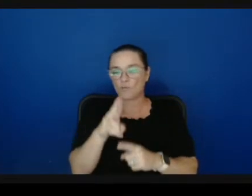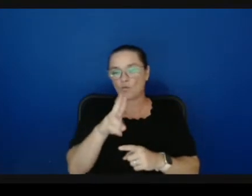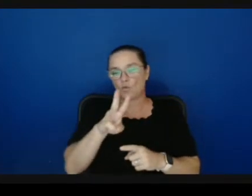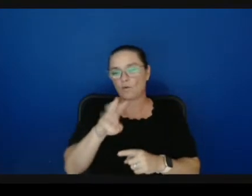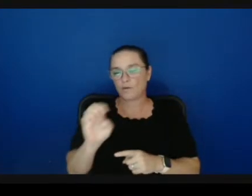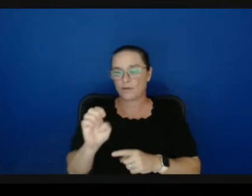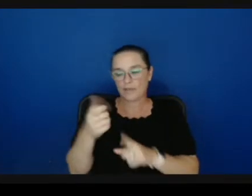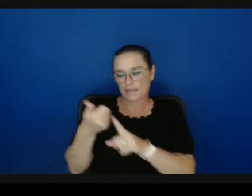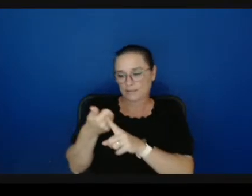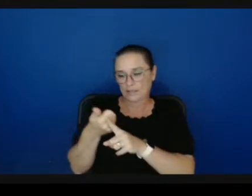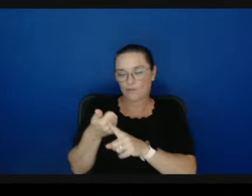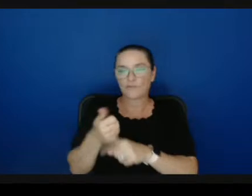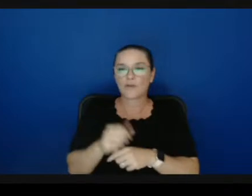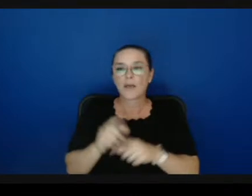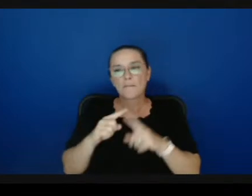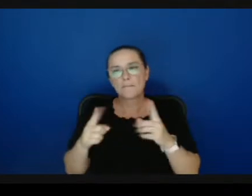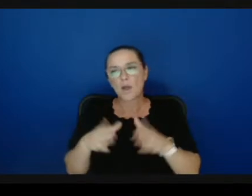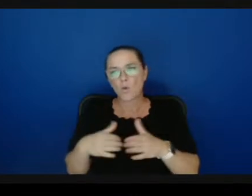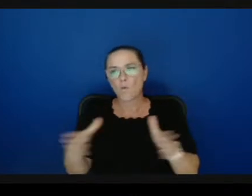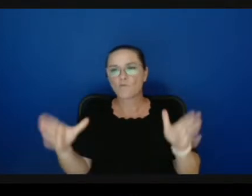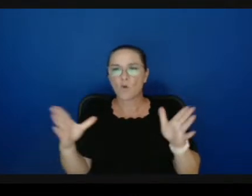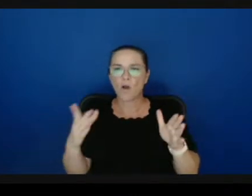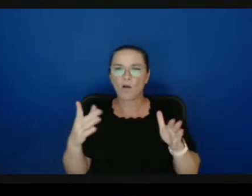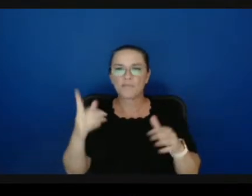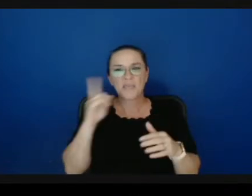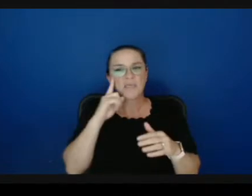overall, they are still fairly confident it's showing inflation.